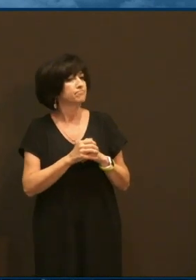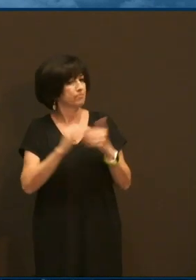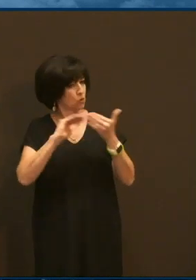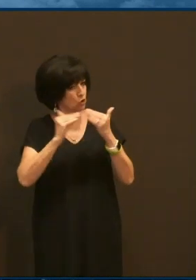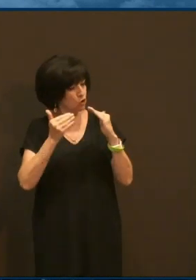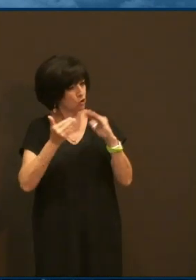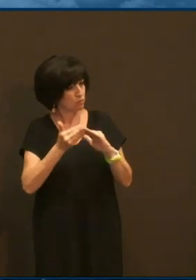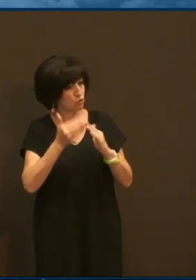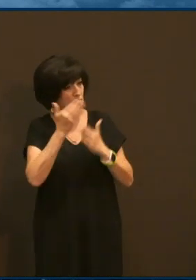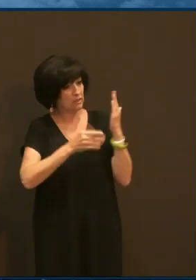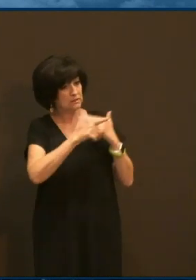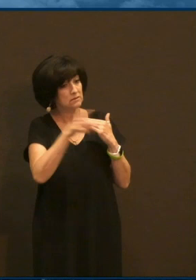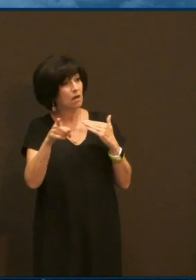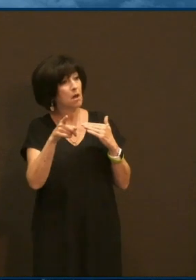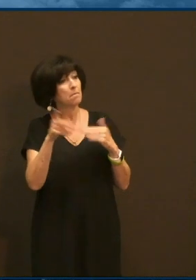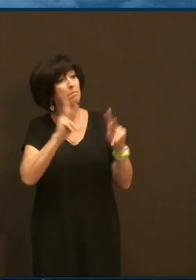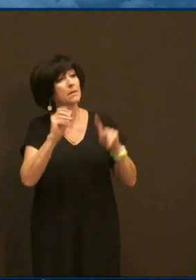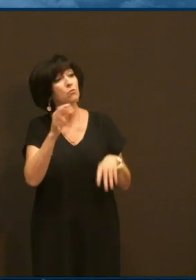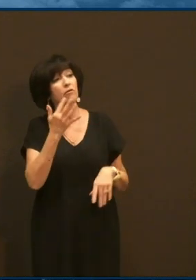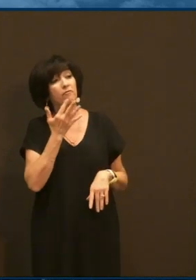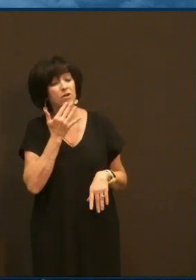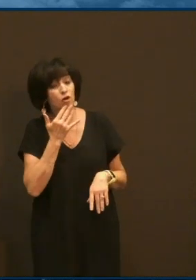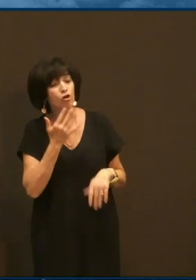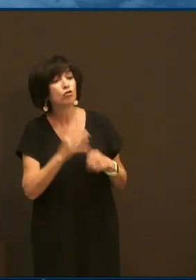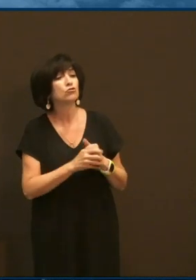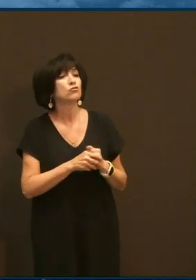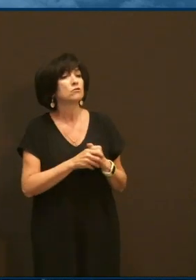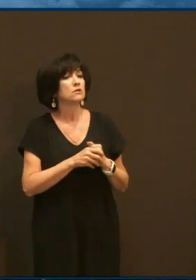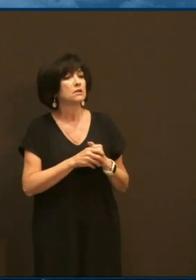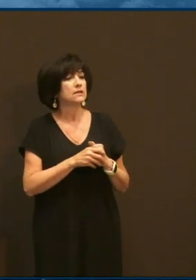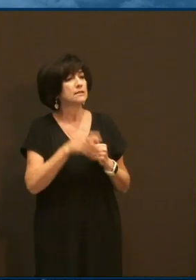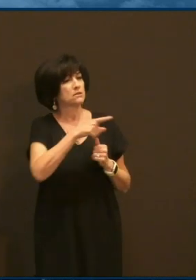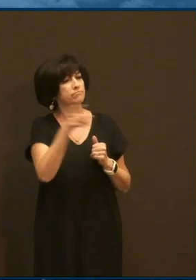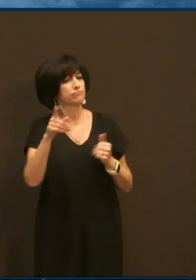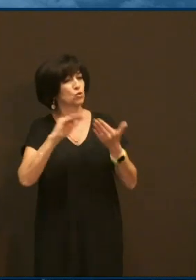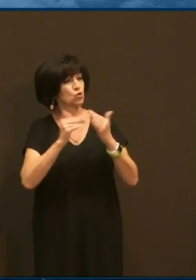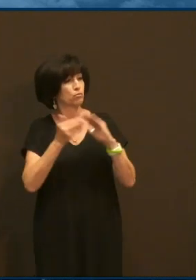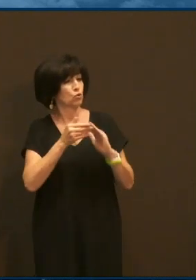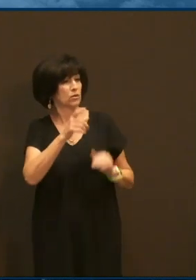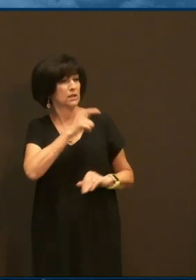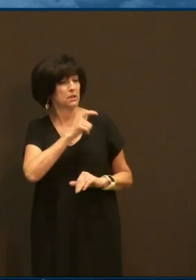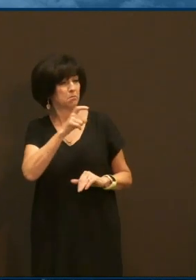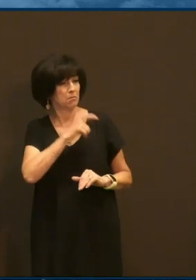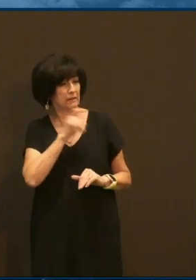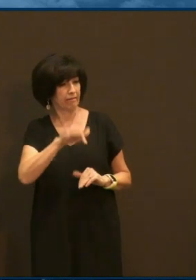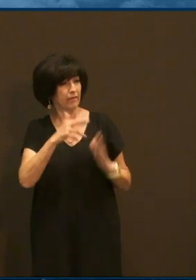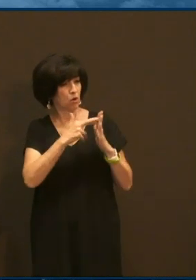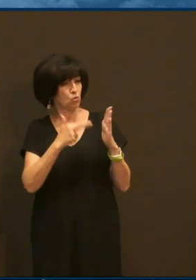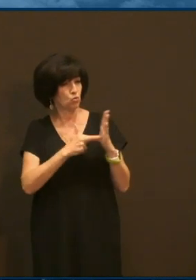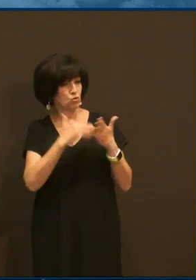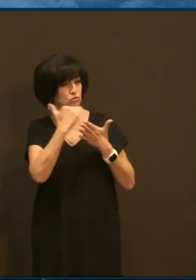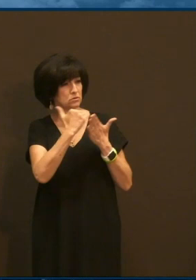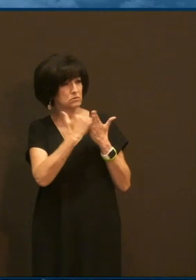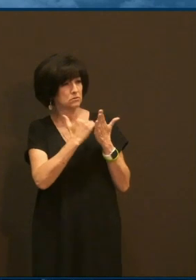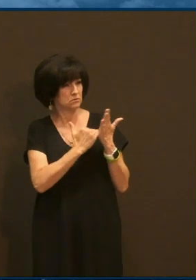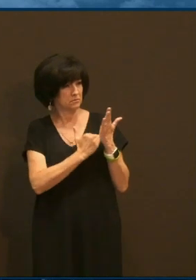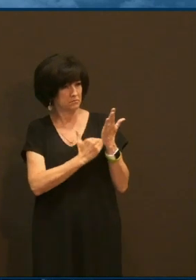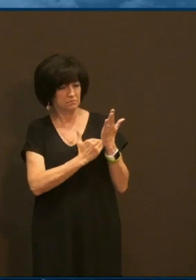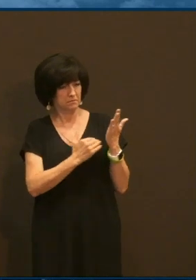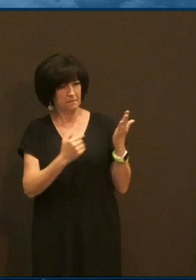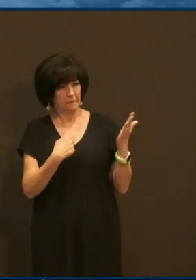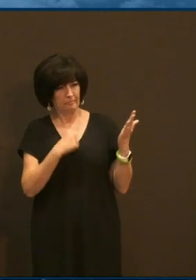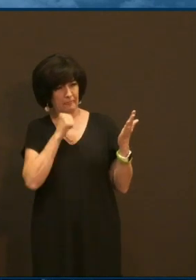Community training and community policing kinds of techniques. I'm not sure that